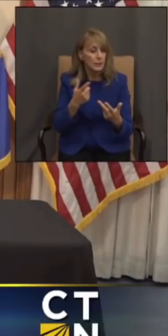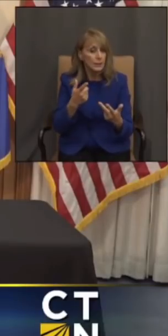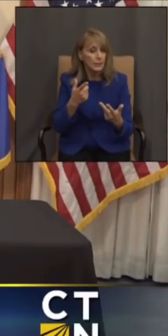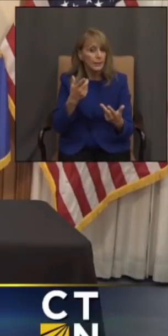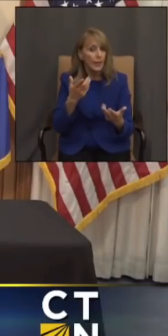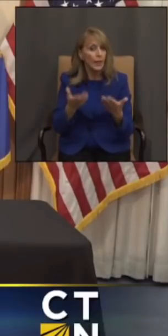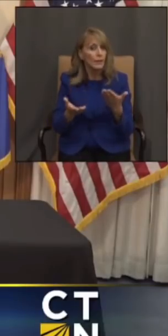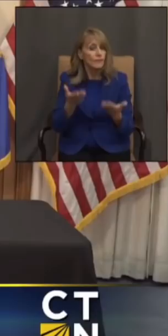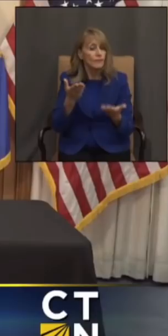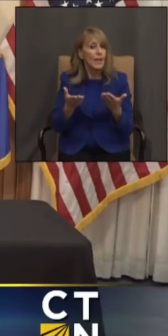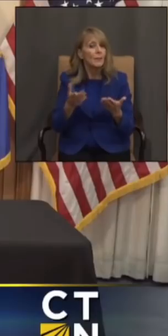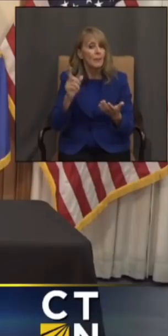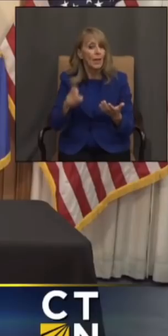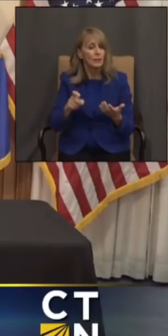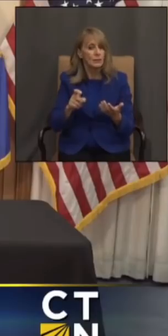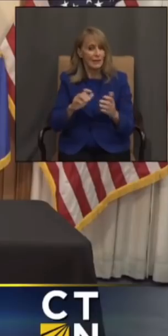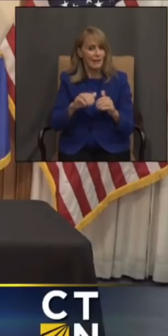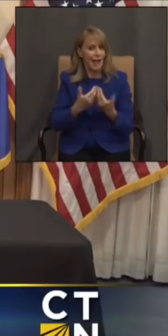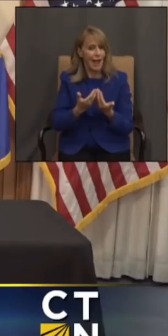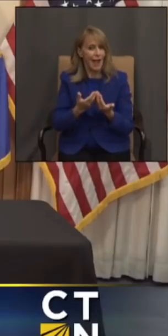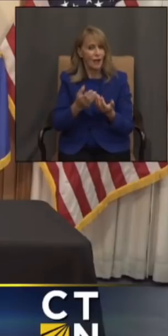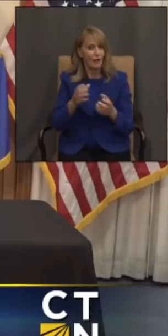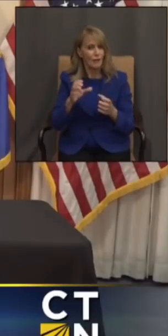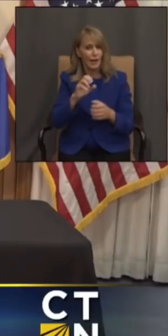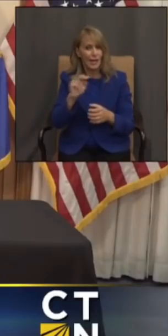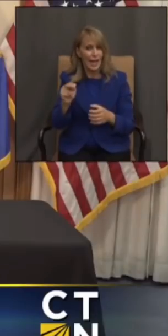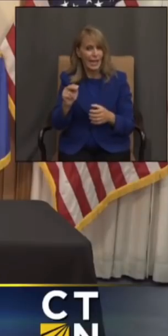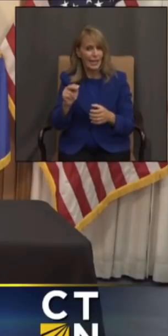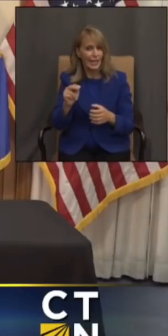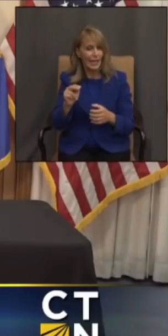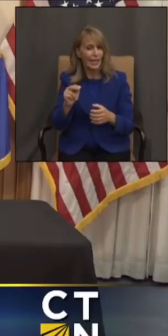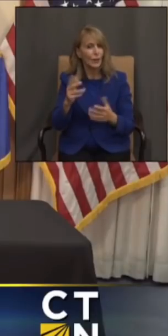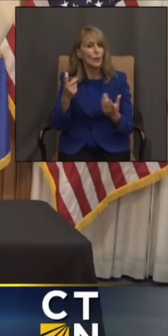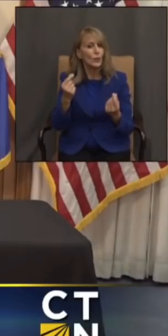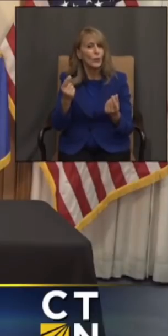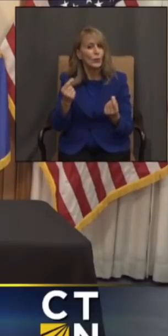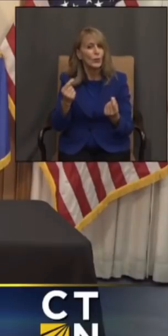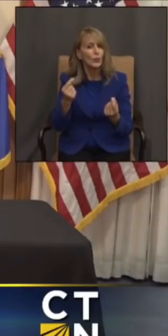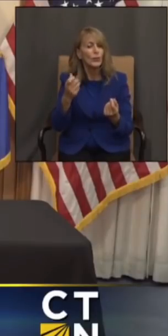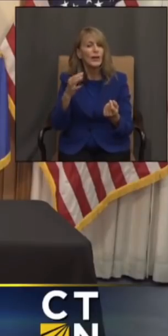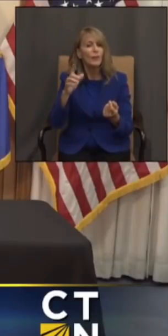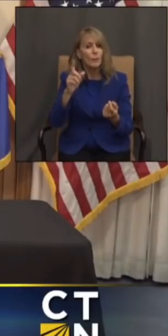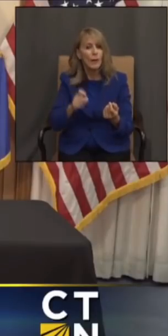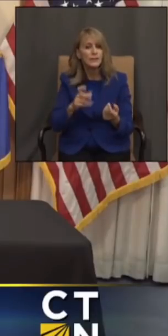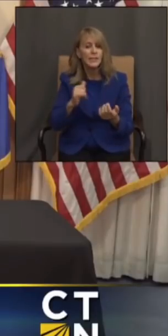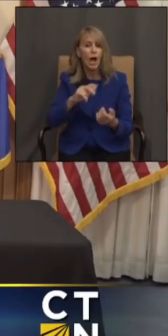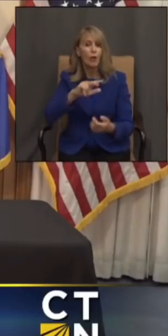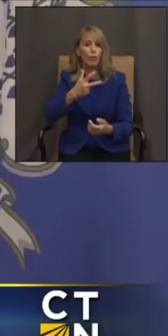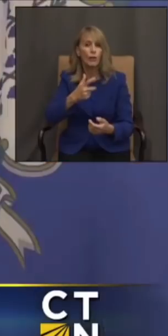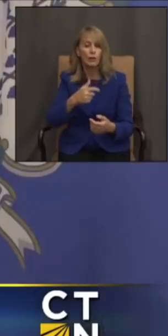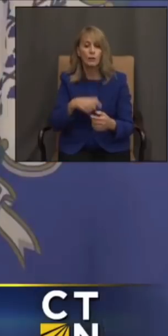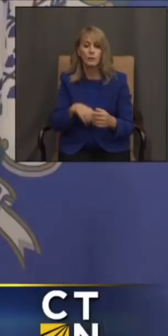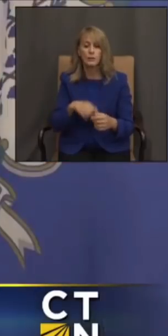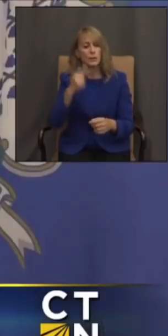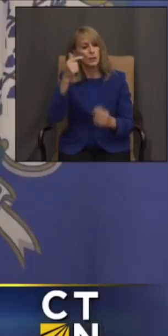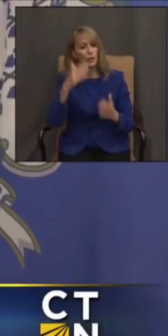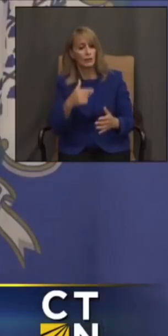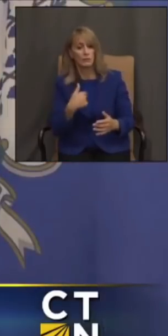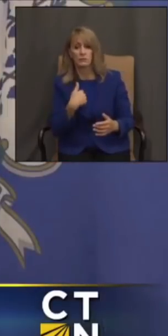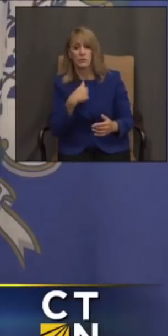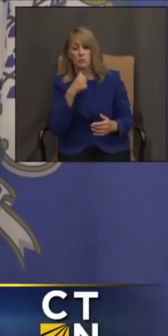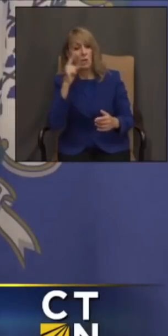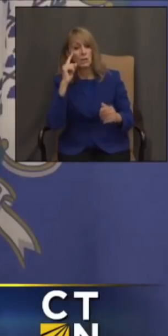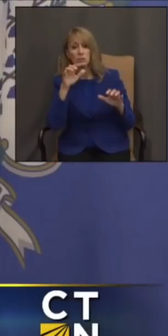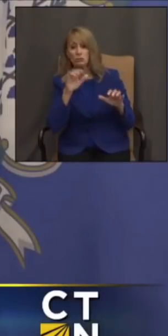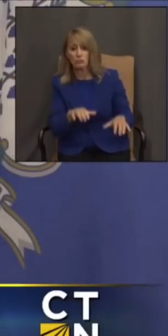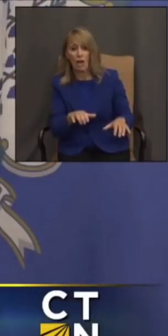be needed? And how will Connecticut handle giving out a third dose? I don't think I'm shocked. I mean, we've been having